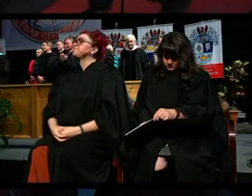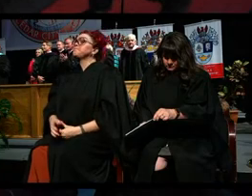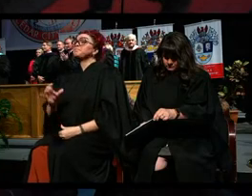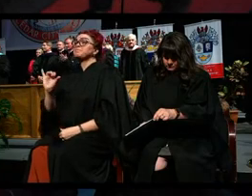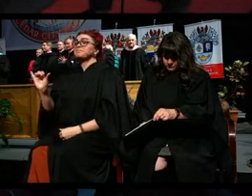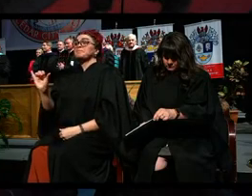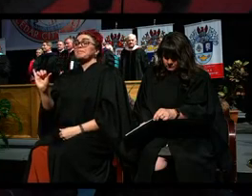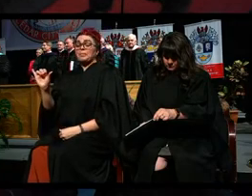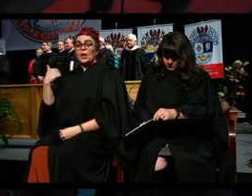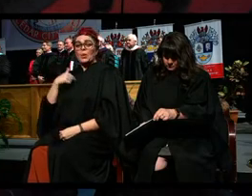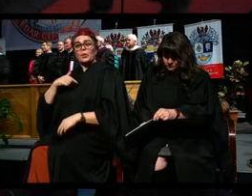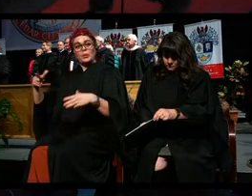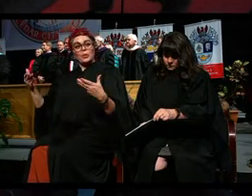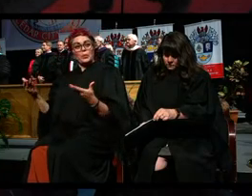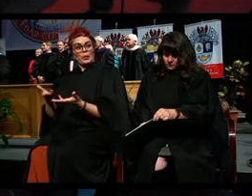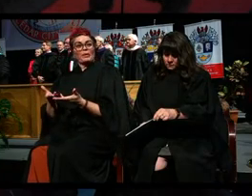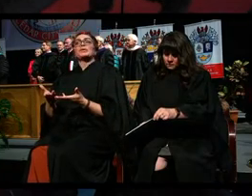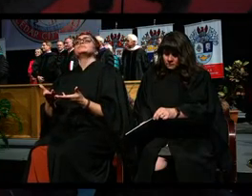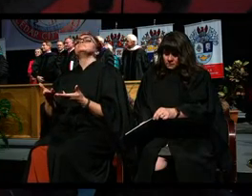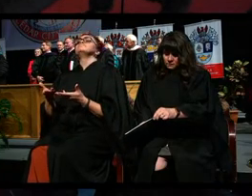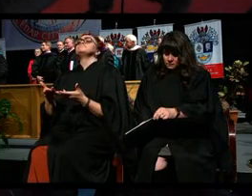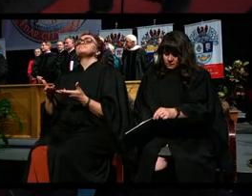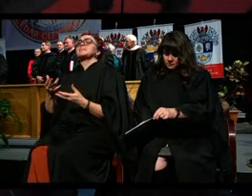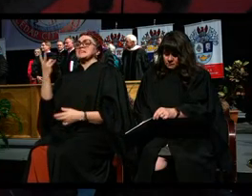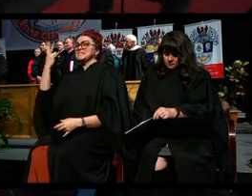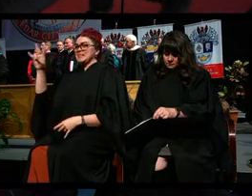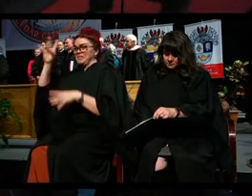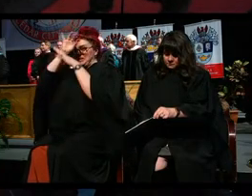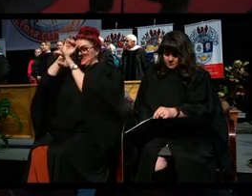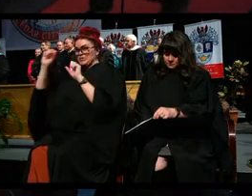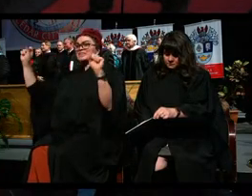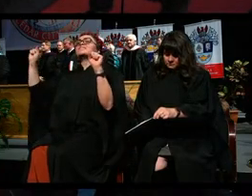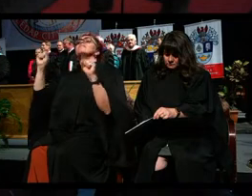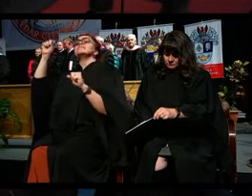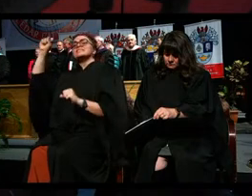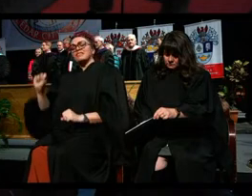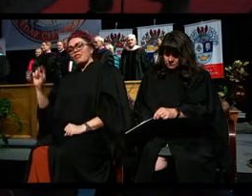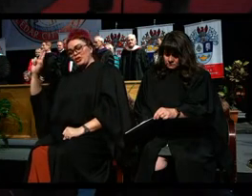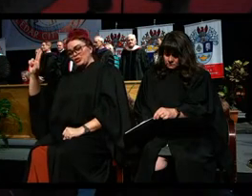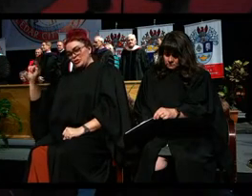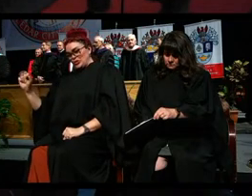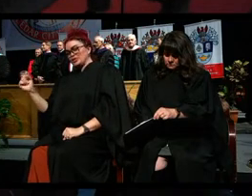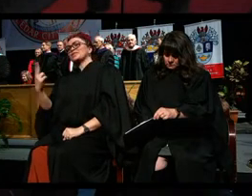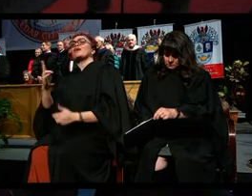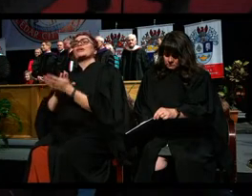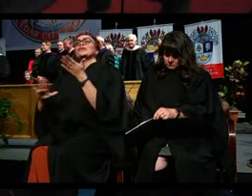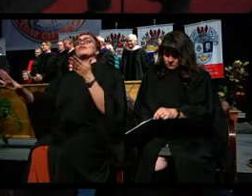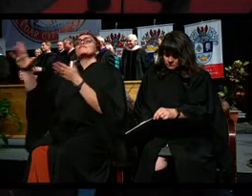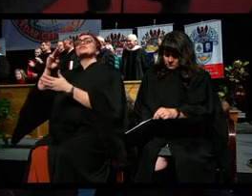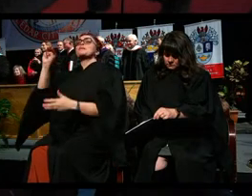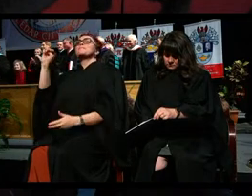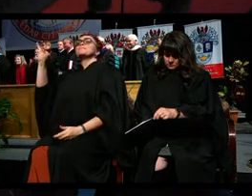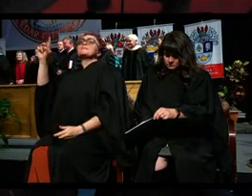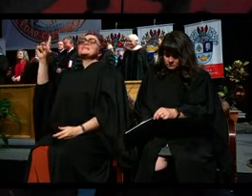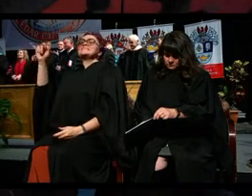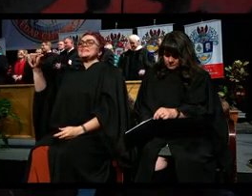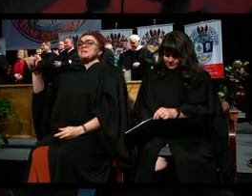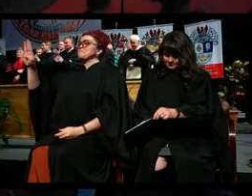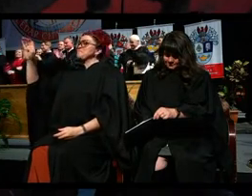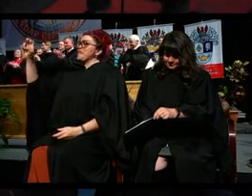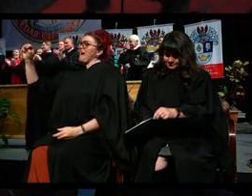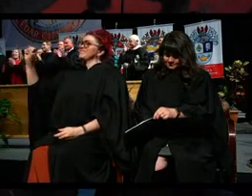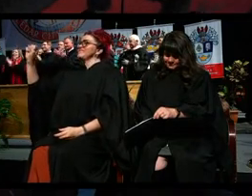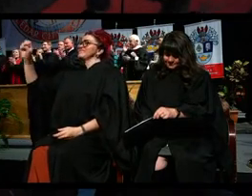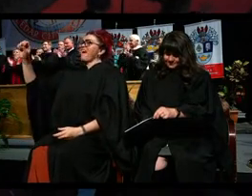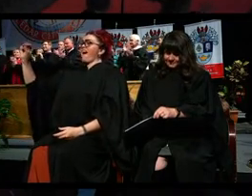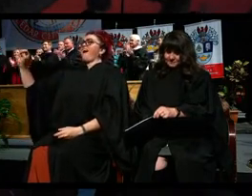And we welcome the 17th president of Southern Utah University, Mindy Benson.